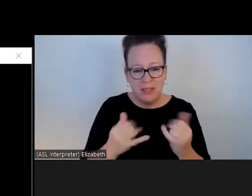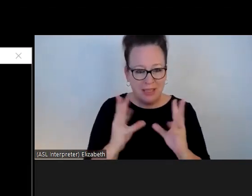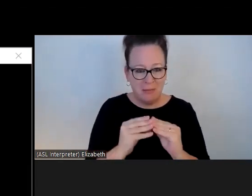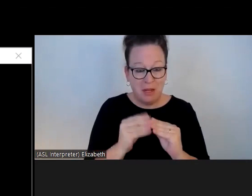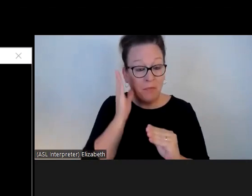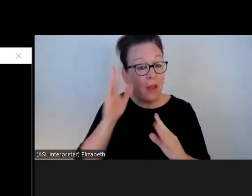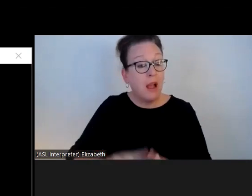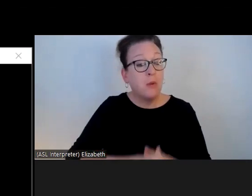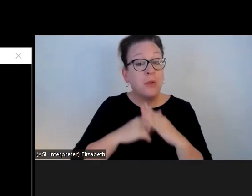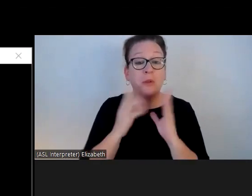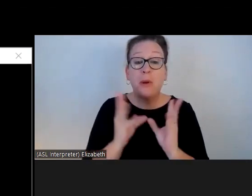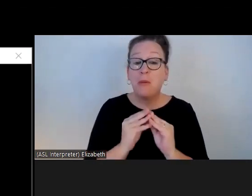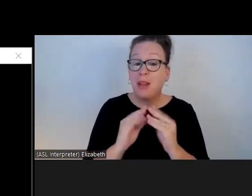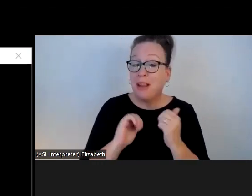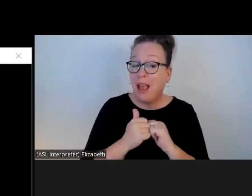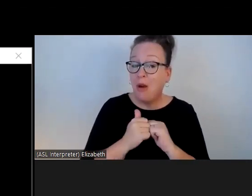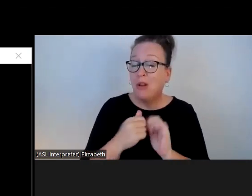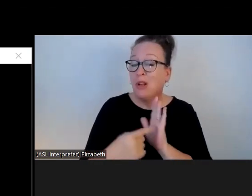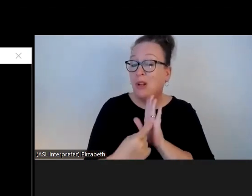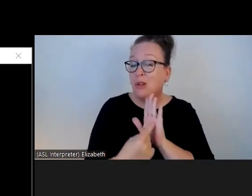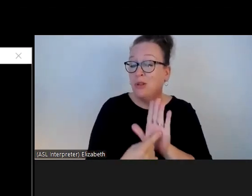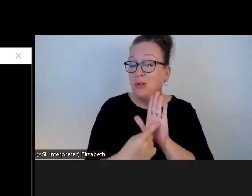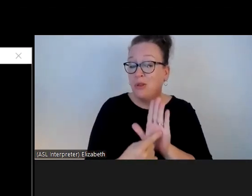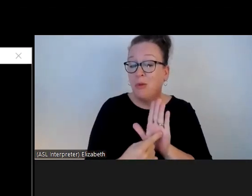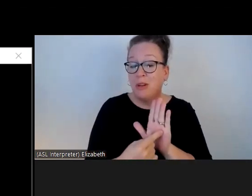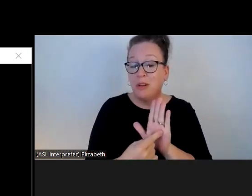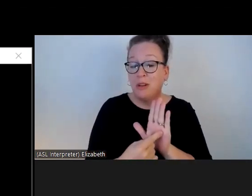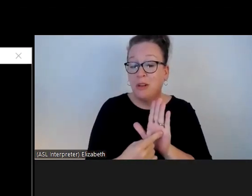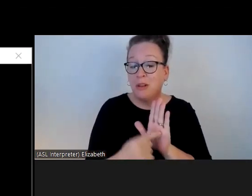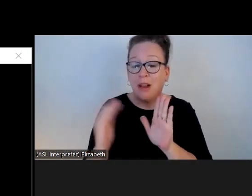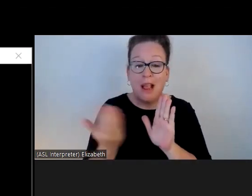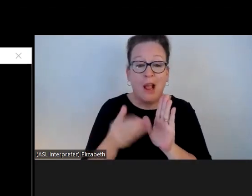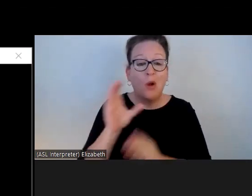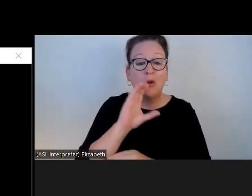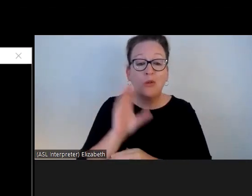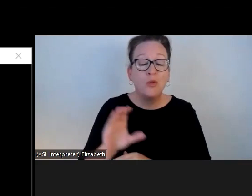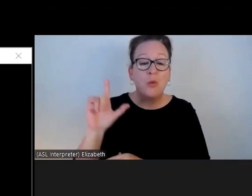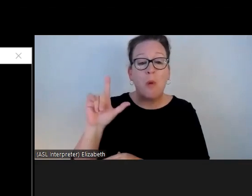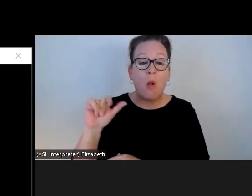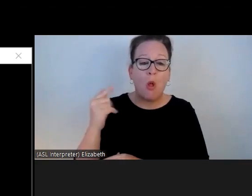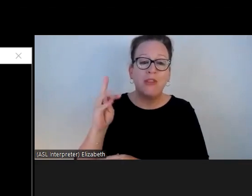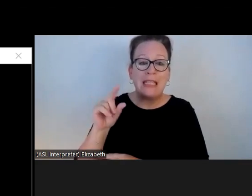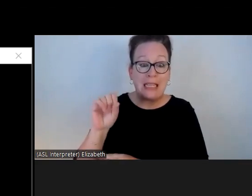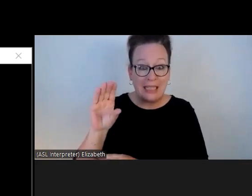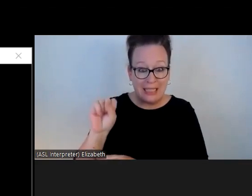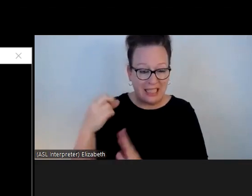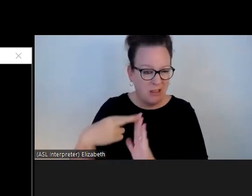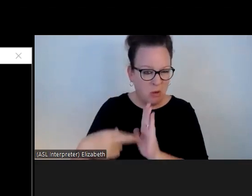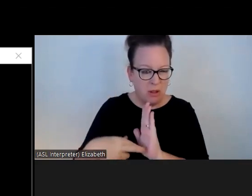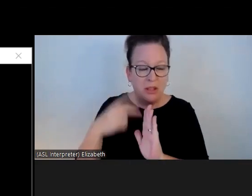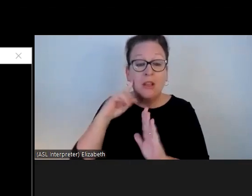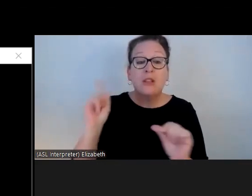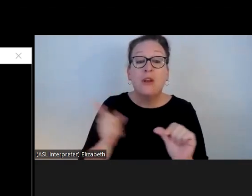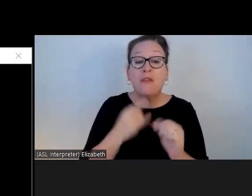with I'll be providing the Zoom logistics for everyone. So first of all, this presentation